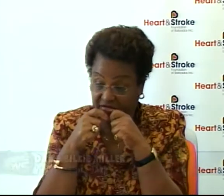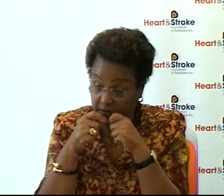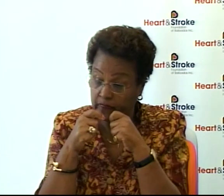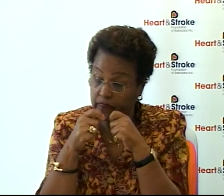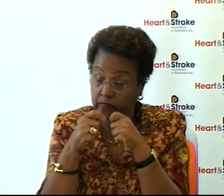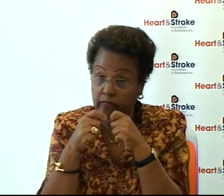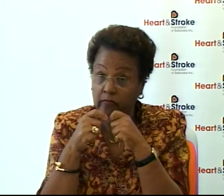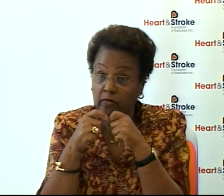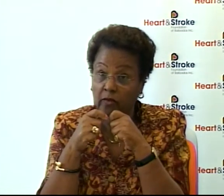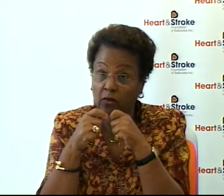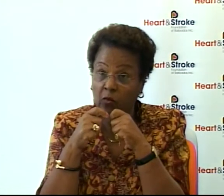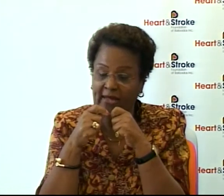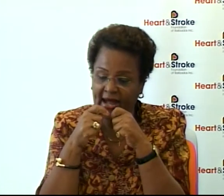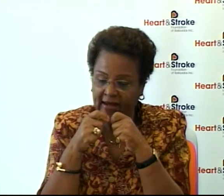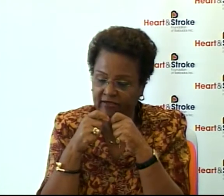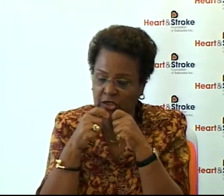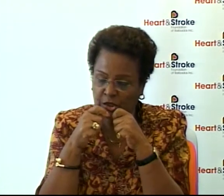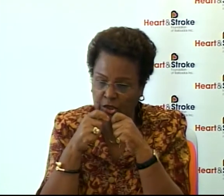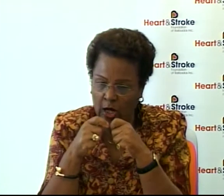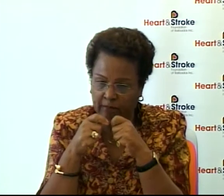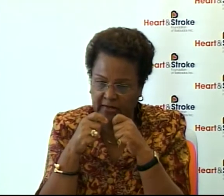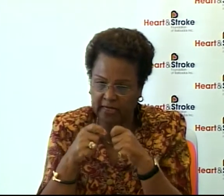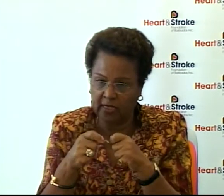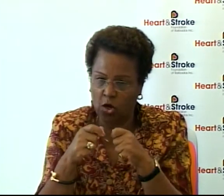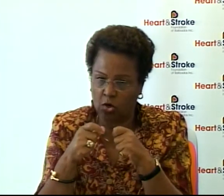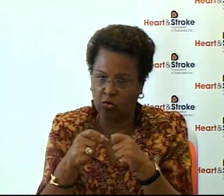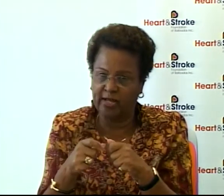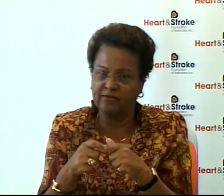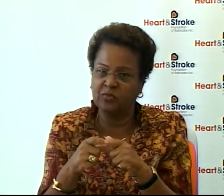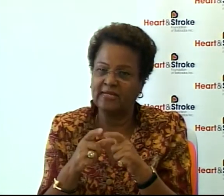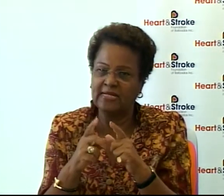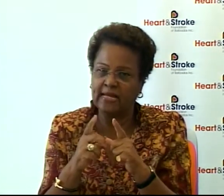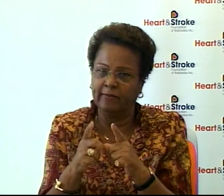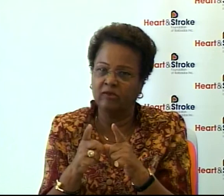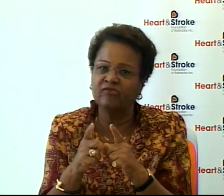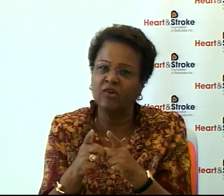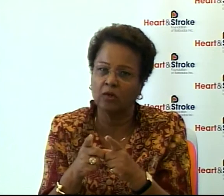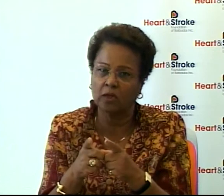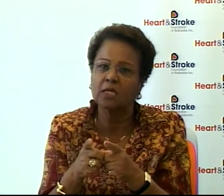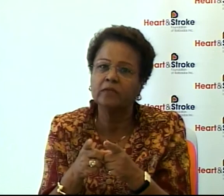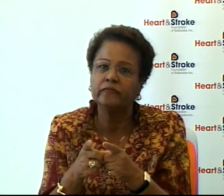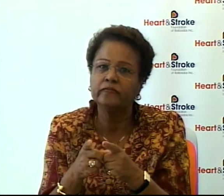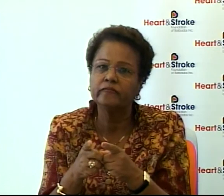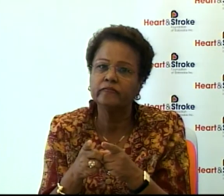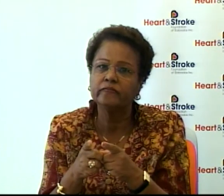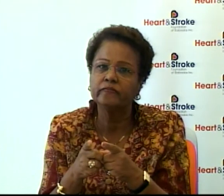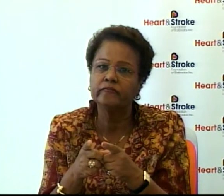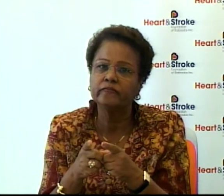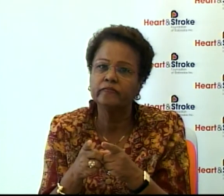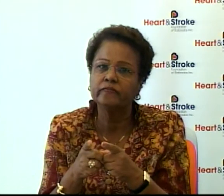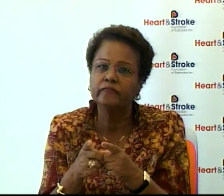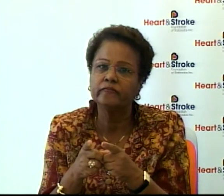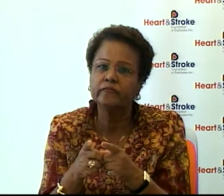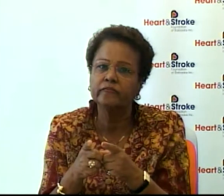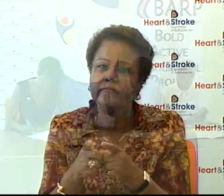mouth. We have to stop digging our graves with a table fork.